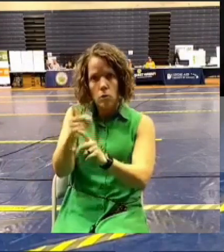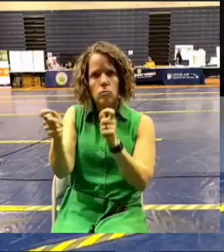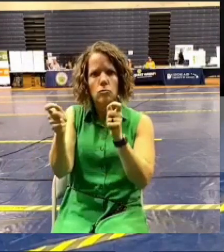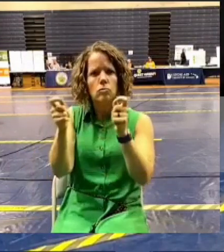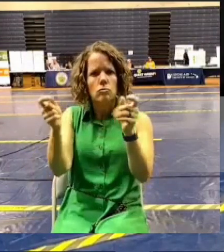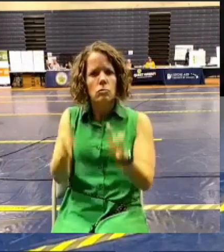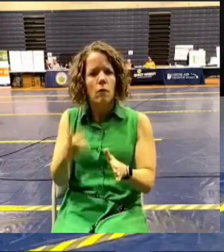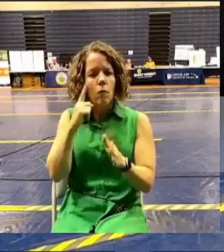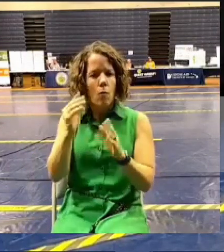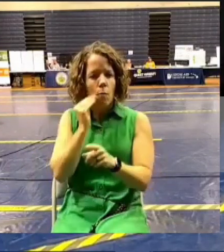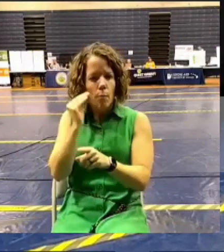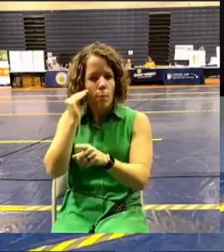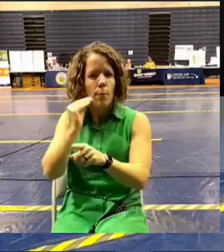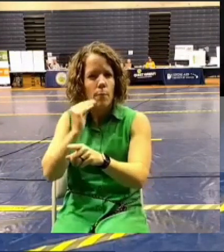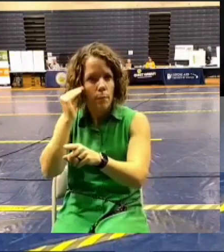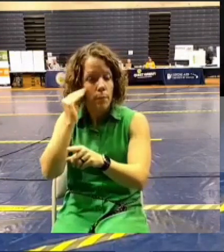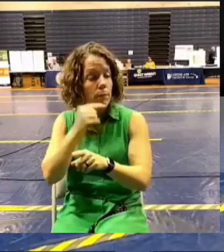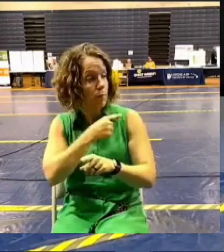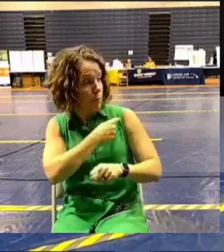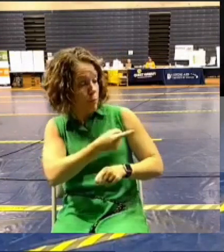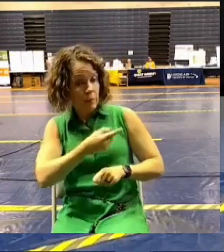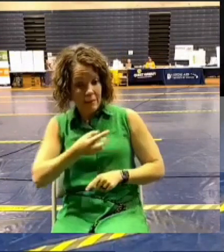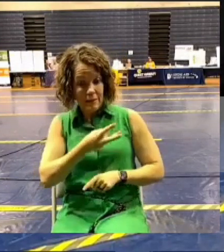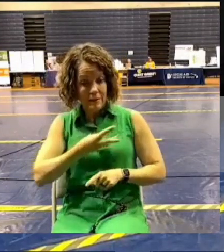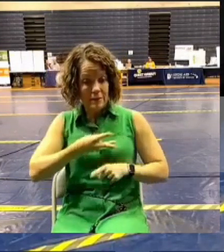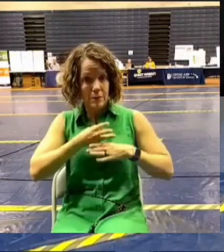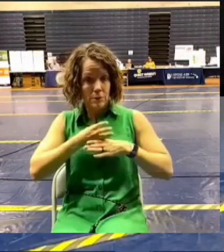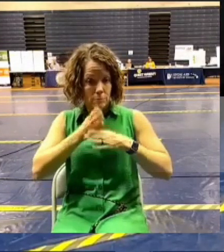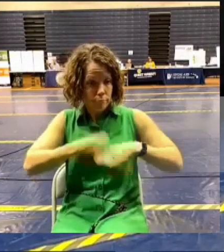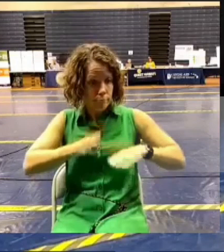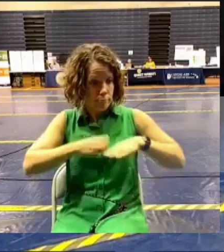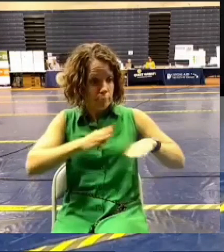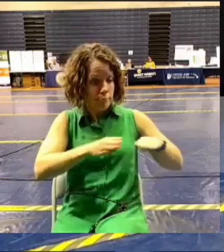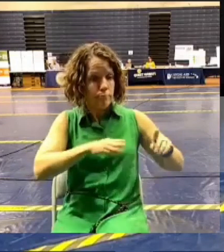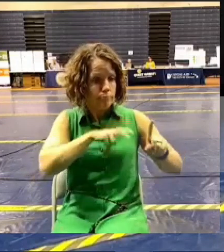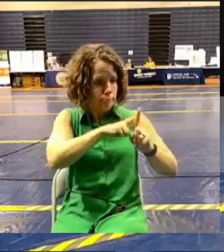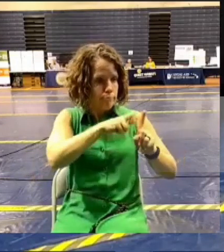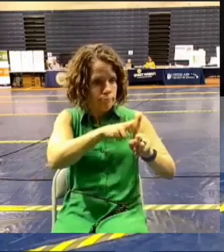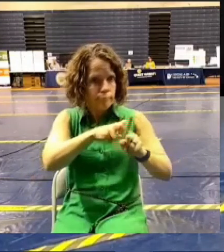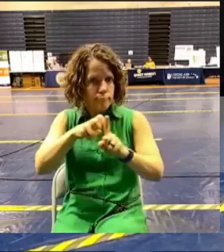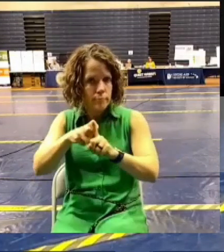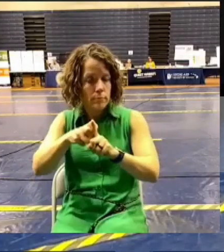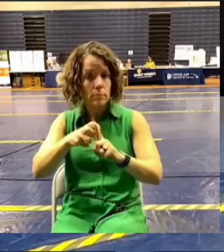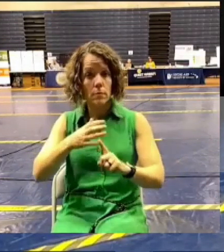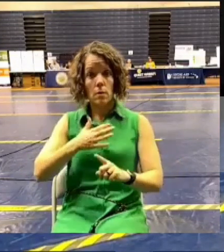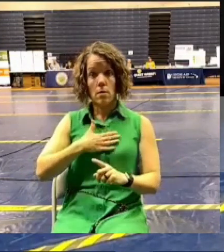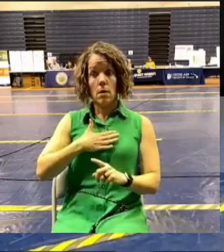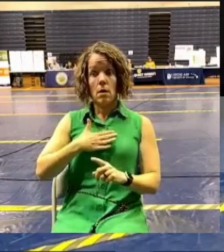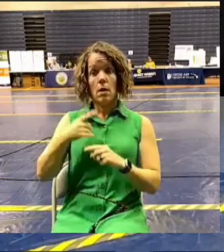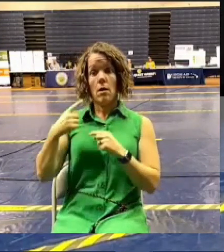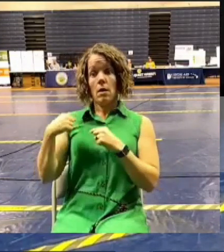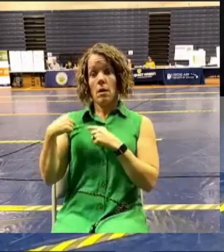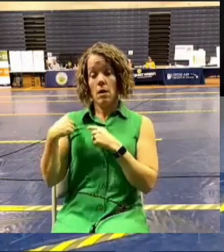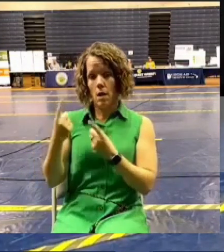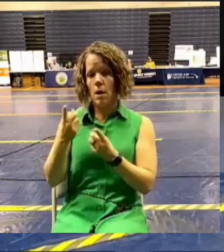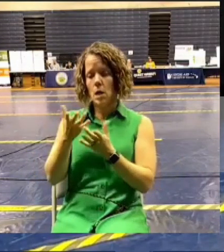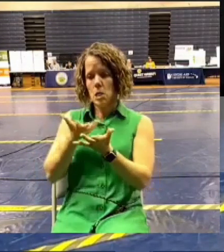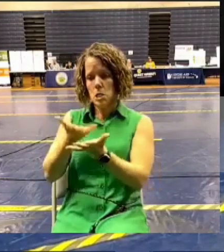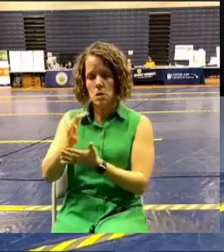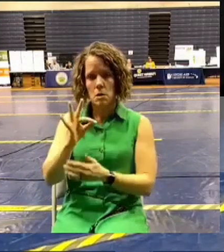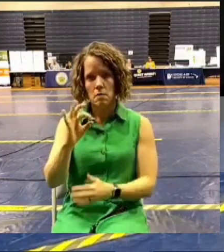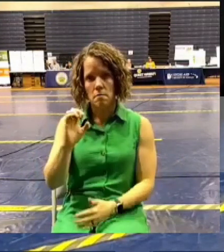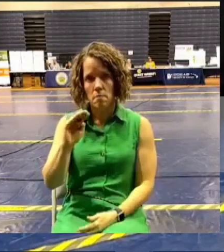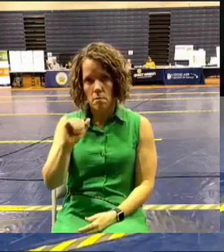and so forth. All of these guys, and really what we do, I've worked with FEMA on discussing some of the